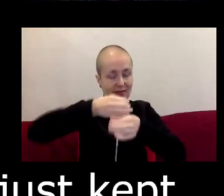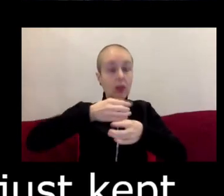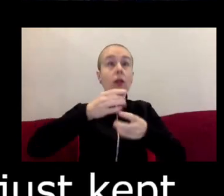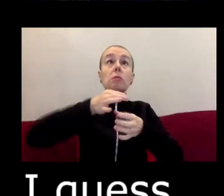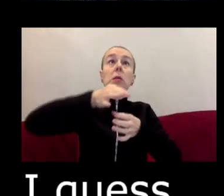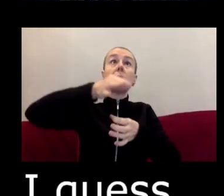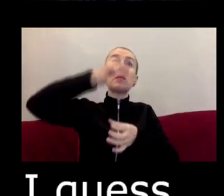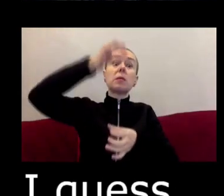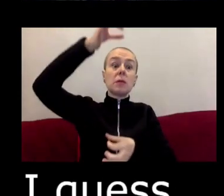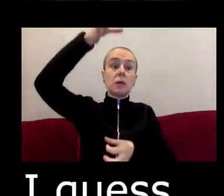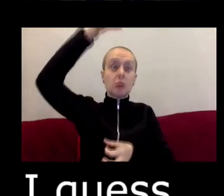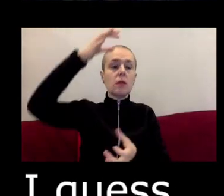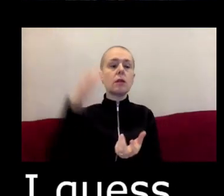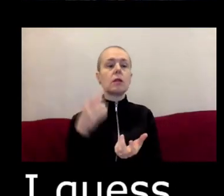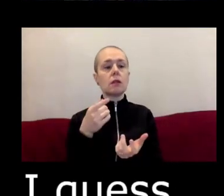up,